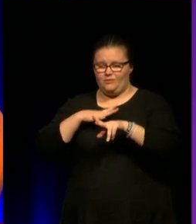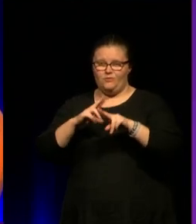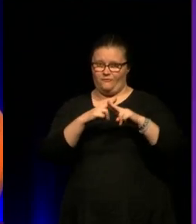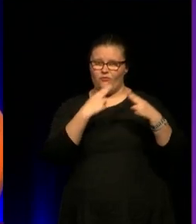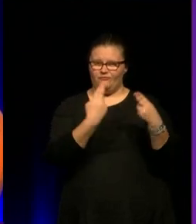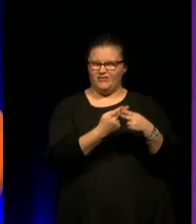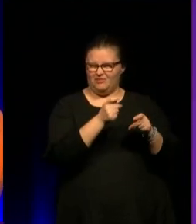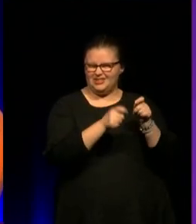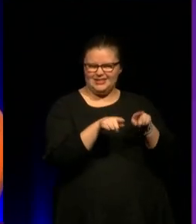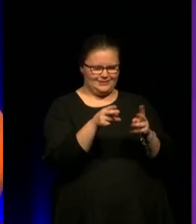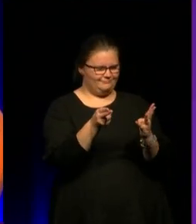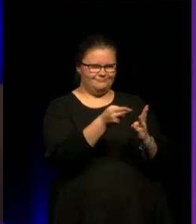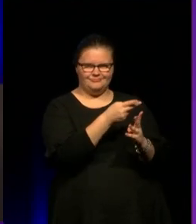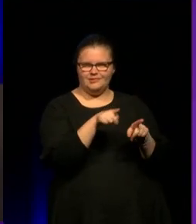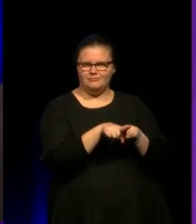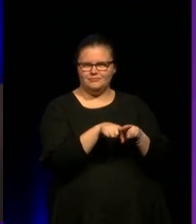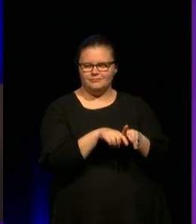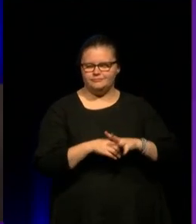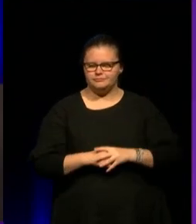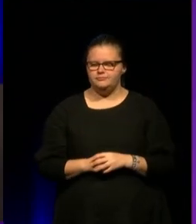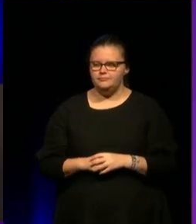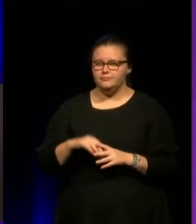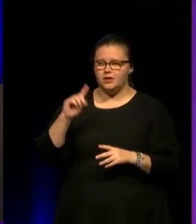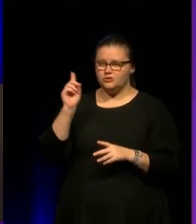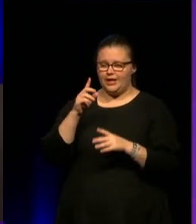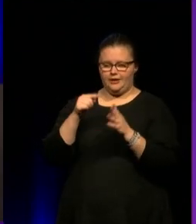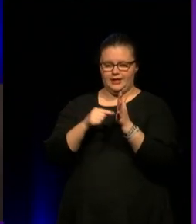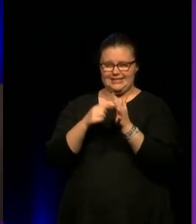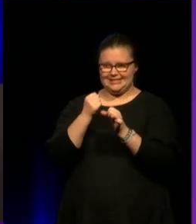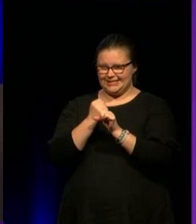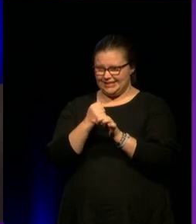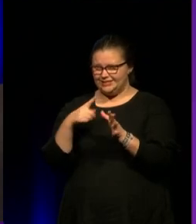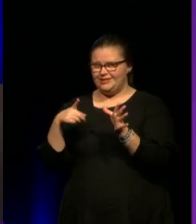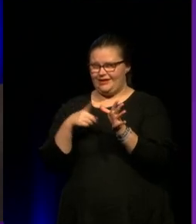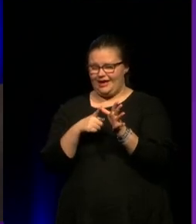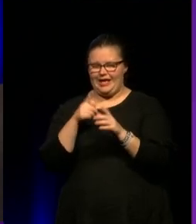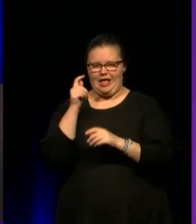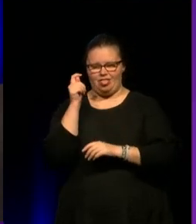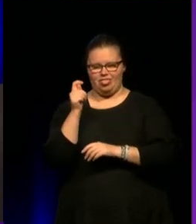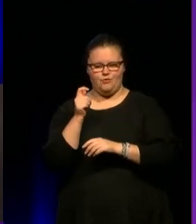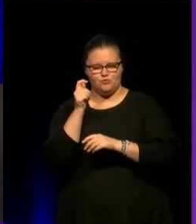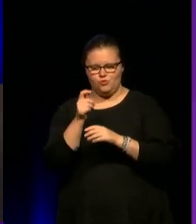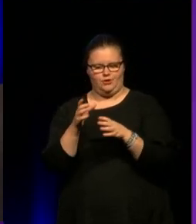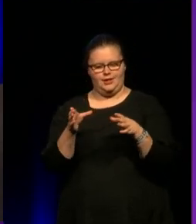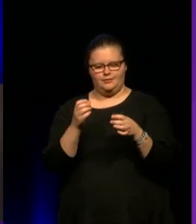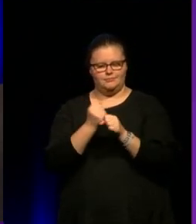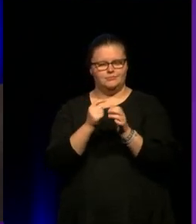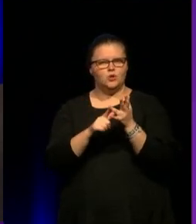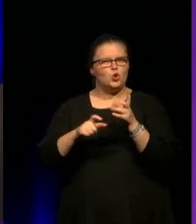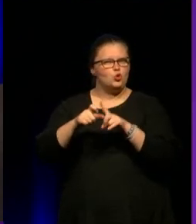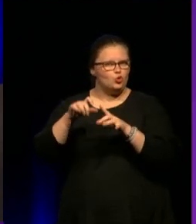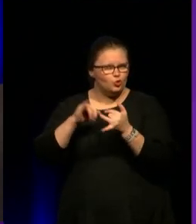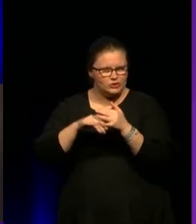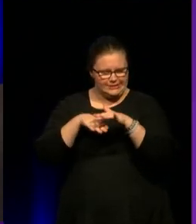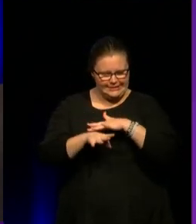appropriate. So you're in discussions with the TGA, Therapeutic Goods Administration, at the moment in Australia. I mean, why is it not yet